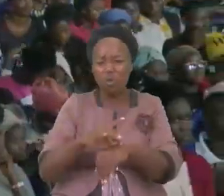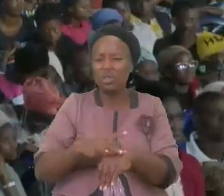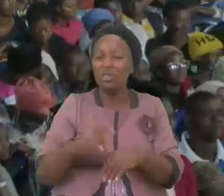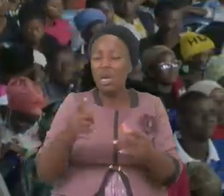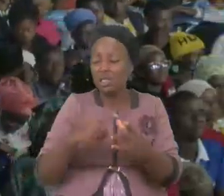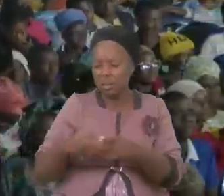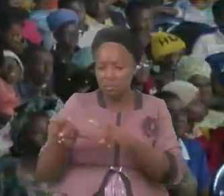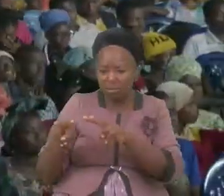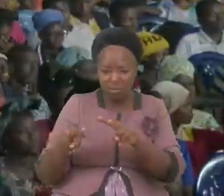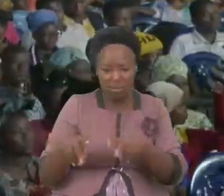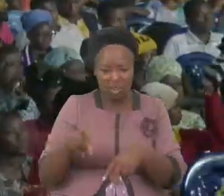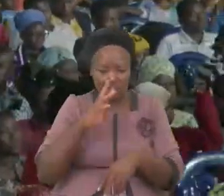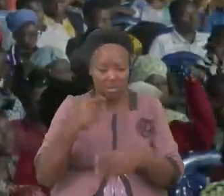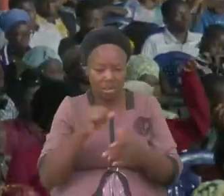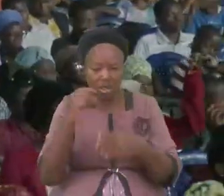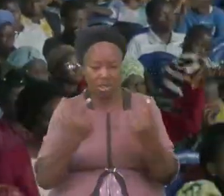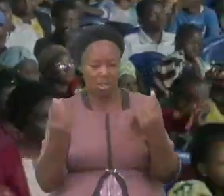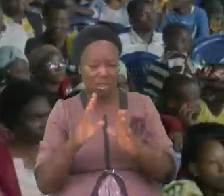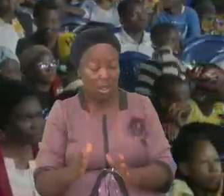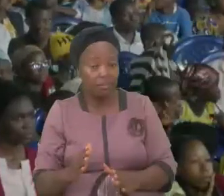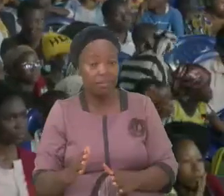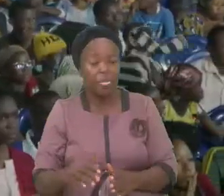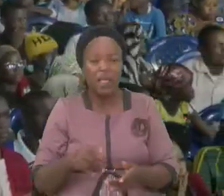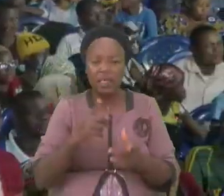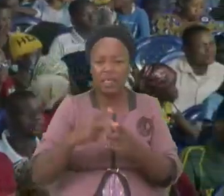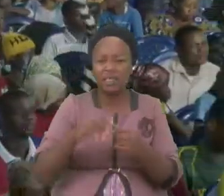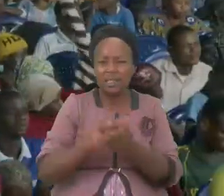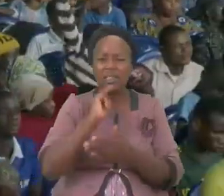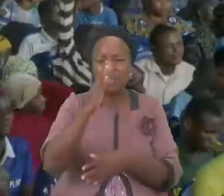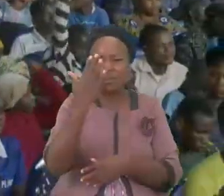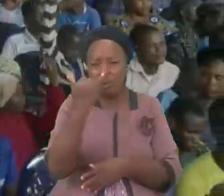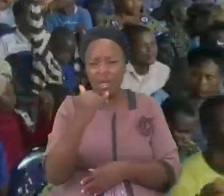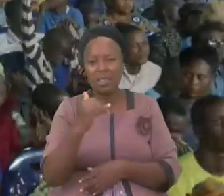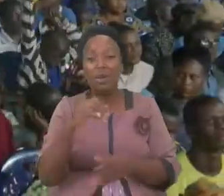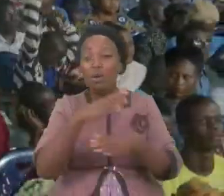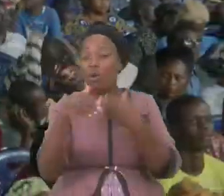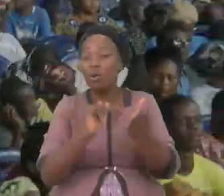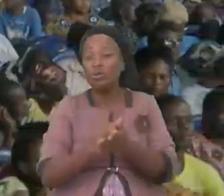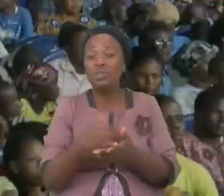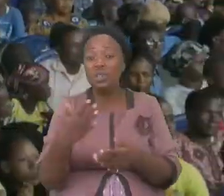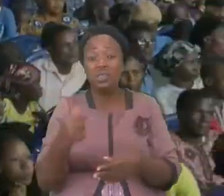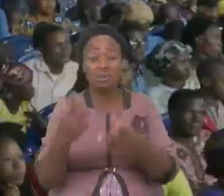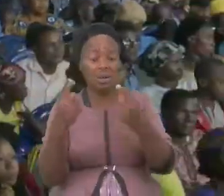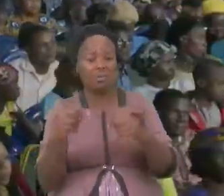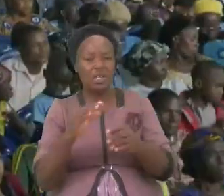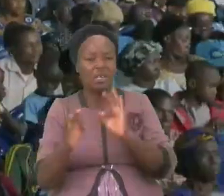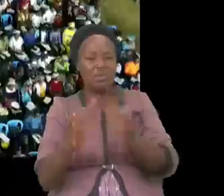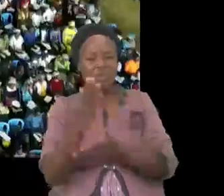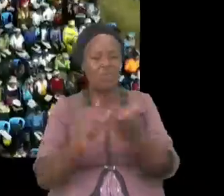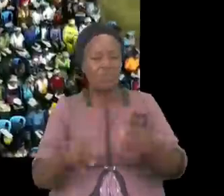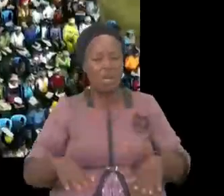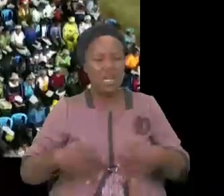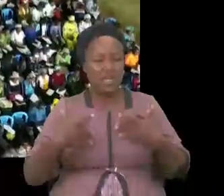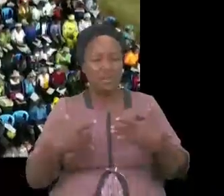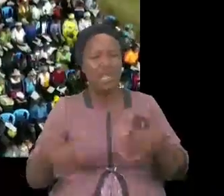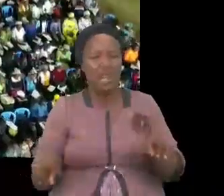degradation comes. That's why if somebody lives like the Babylonians, eventually it will end